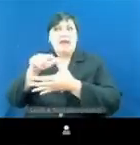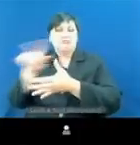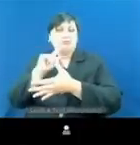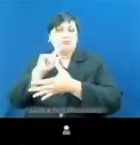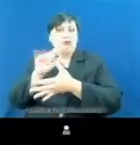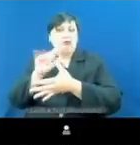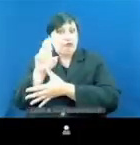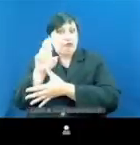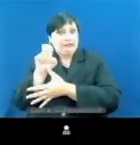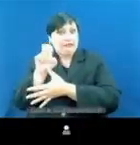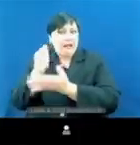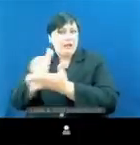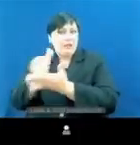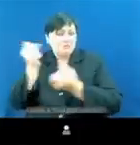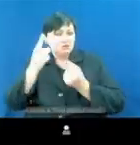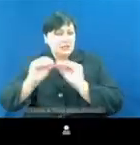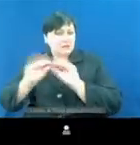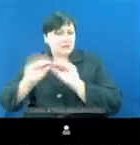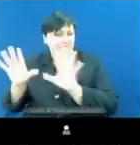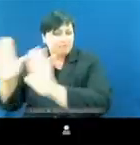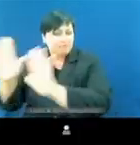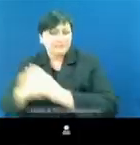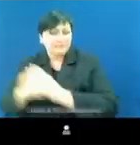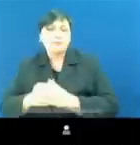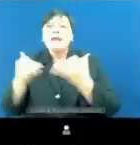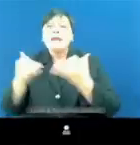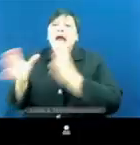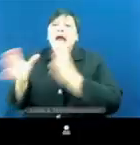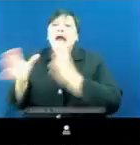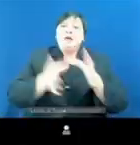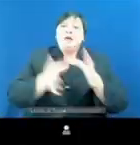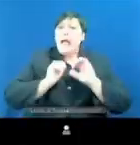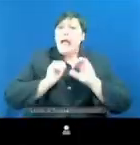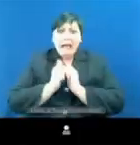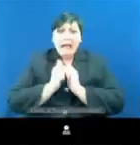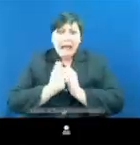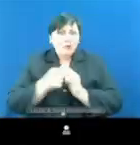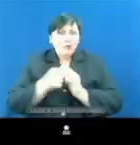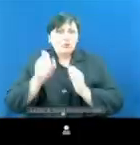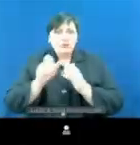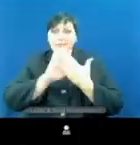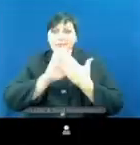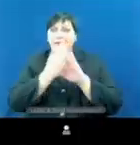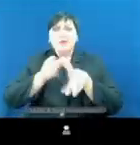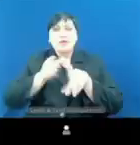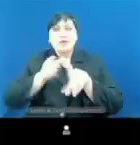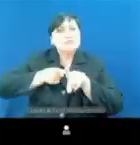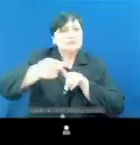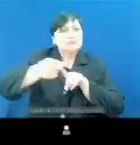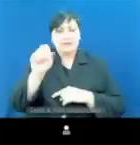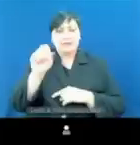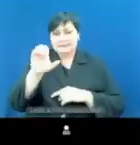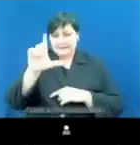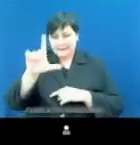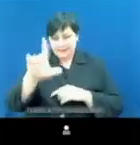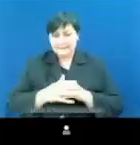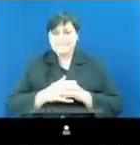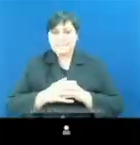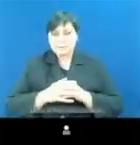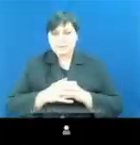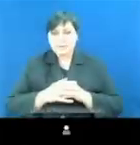The path to specialization is the specialist certificate legal. There